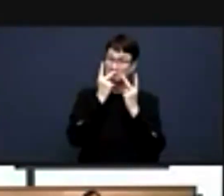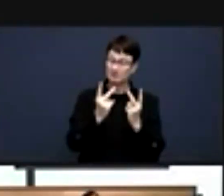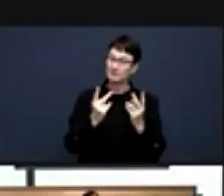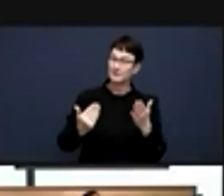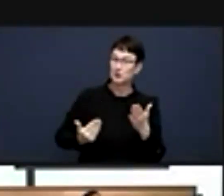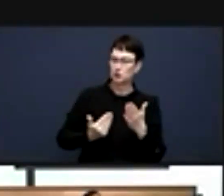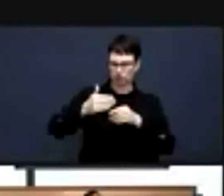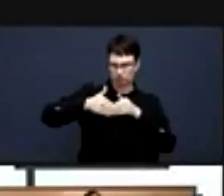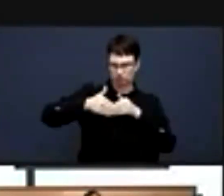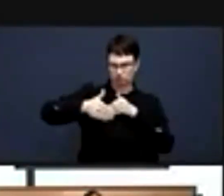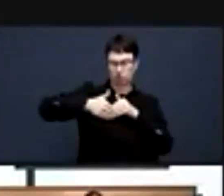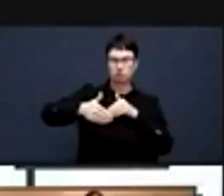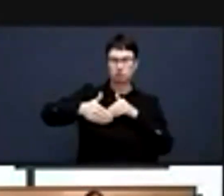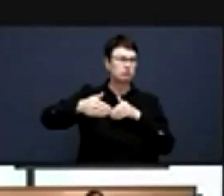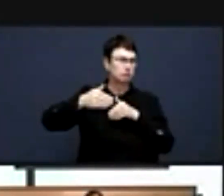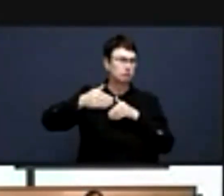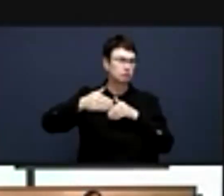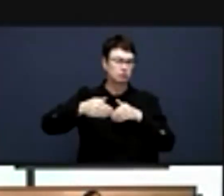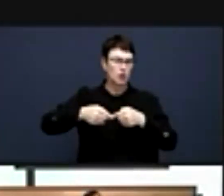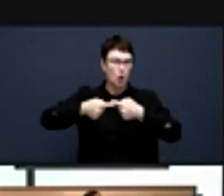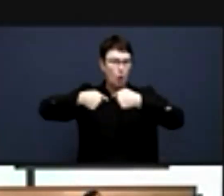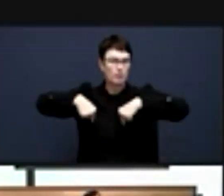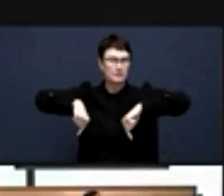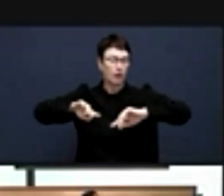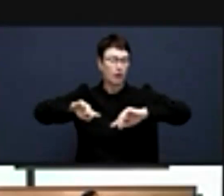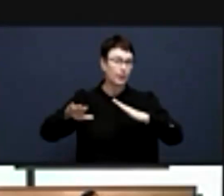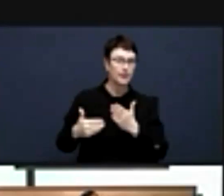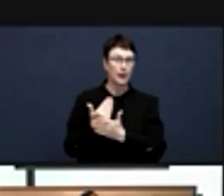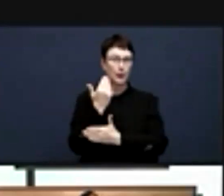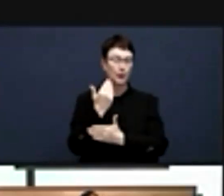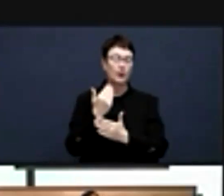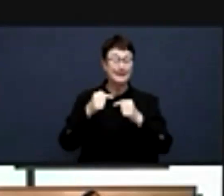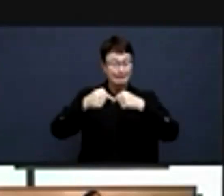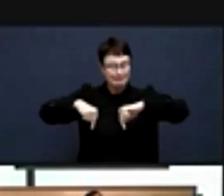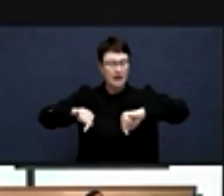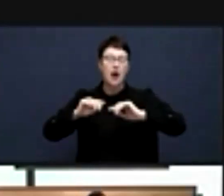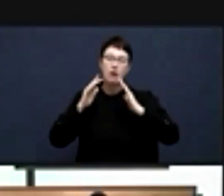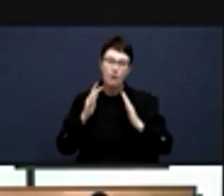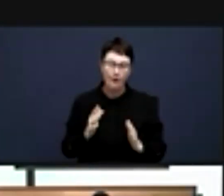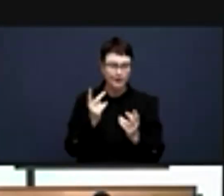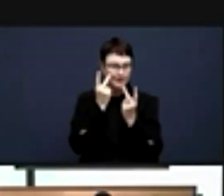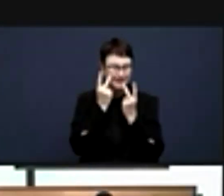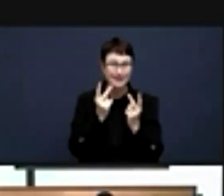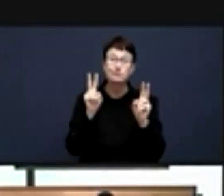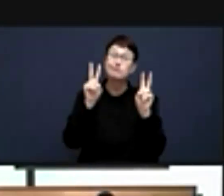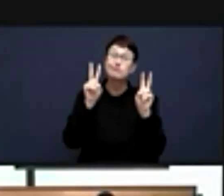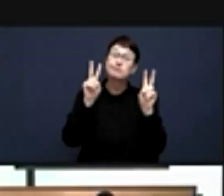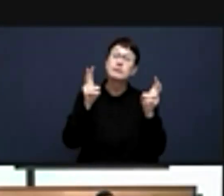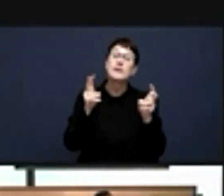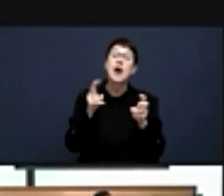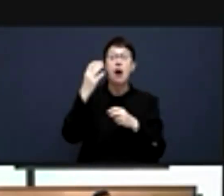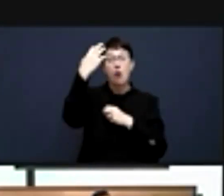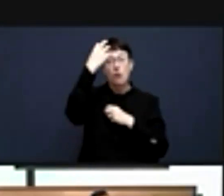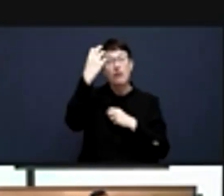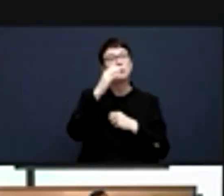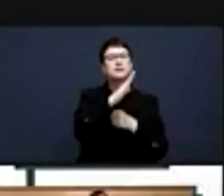or maybe beginning of next one. One of the objectives would be to revise the public procurement directives. We will try to address this